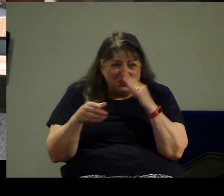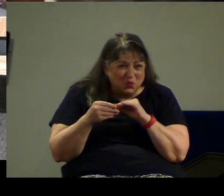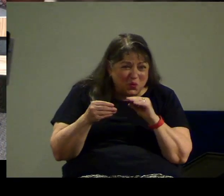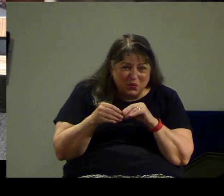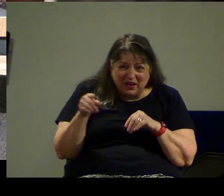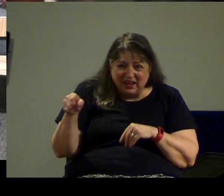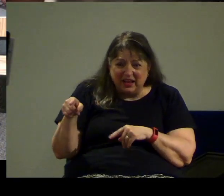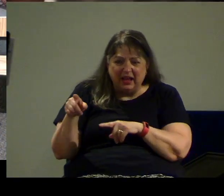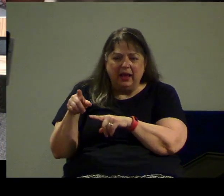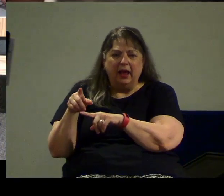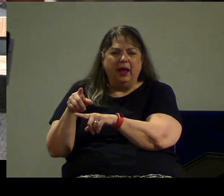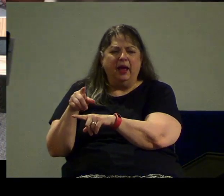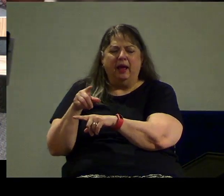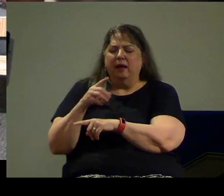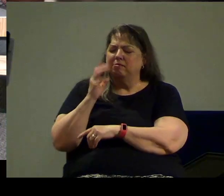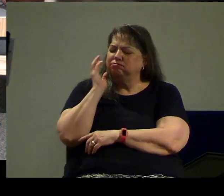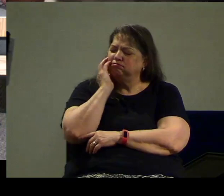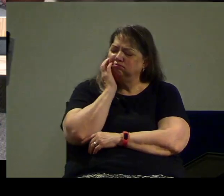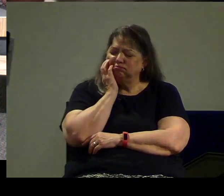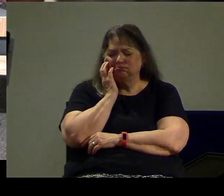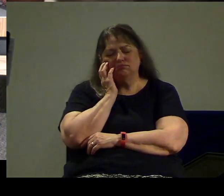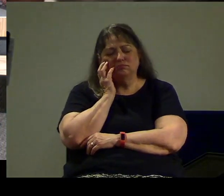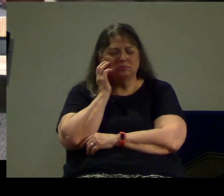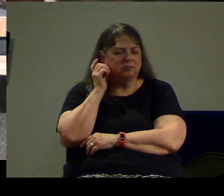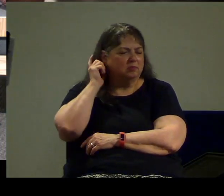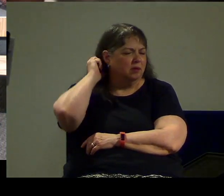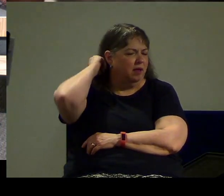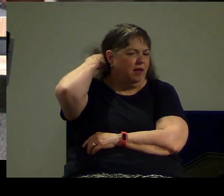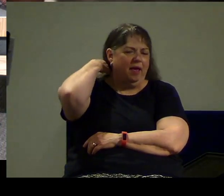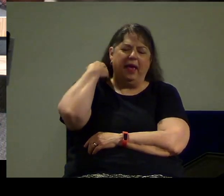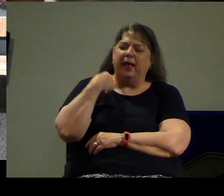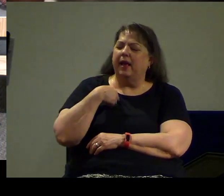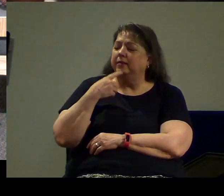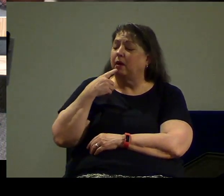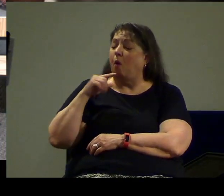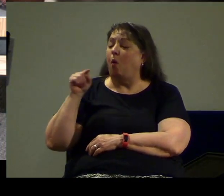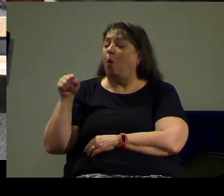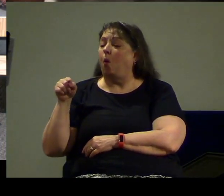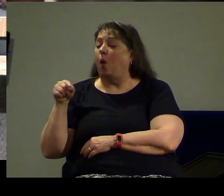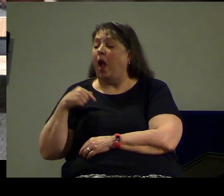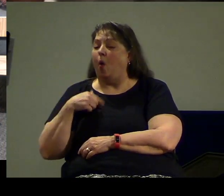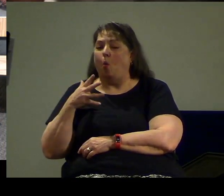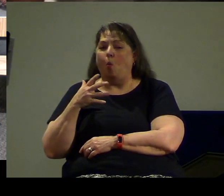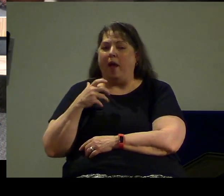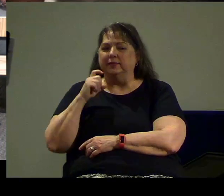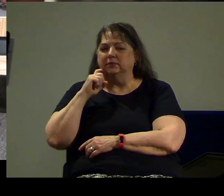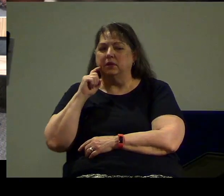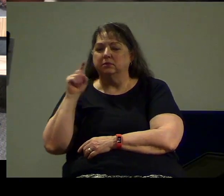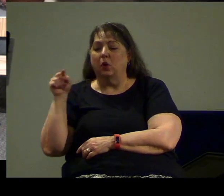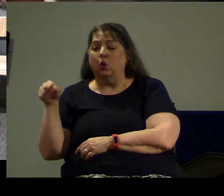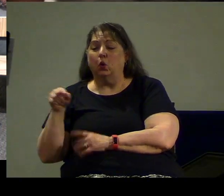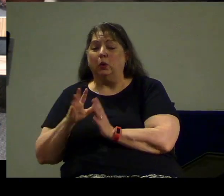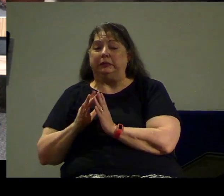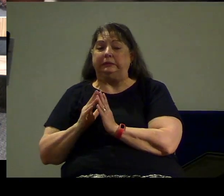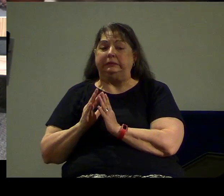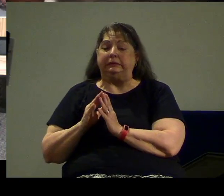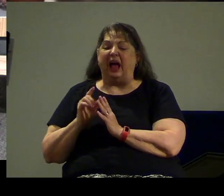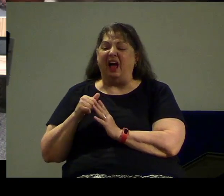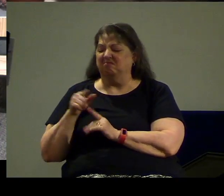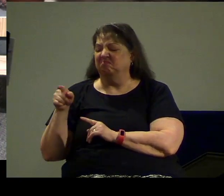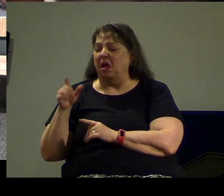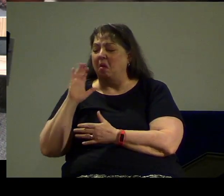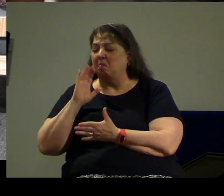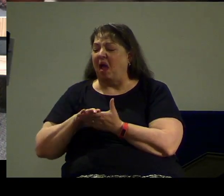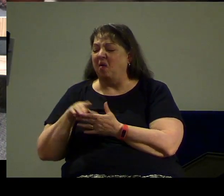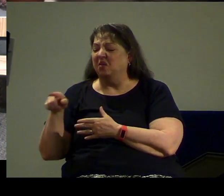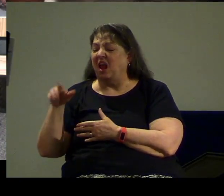David wanted it. He got it into his heart. He wanted to commit adultery with Bathsheba. She was married to Uriah. And he was out in